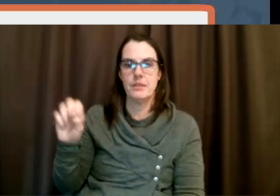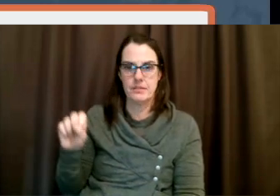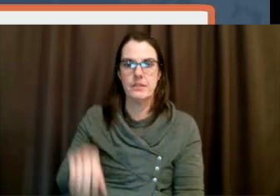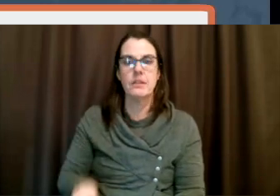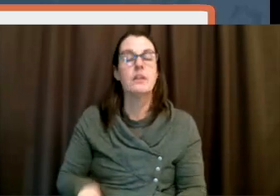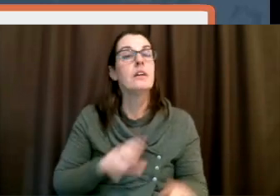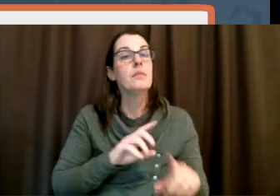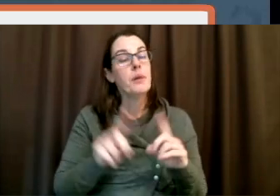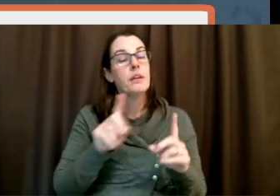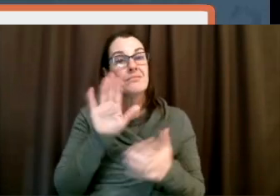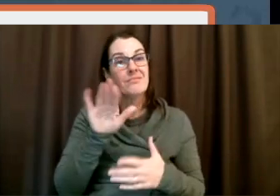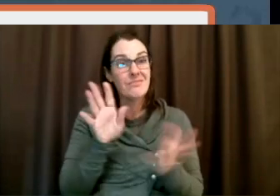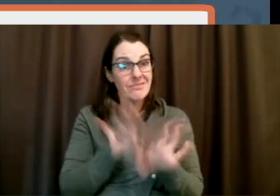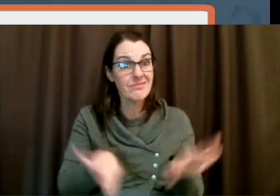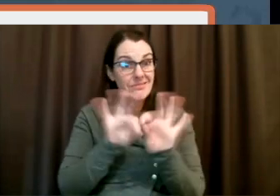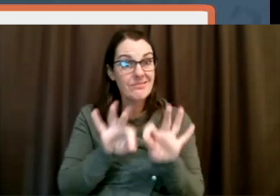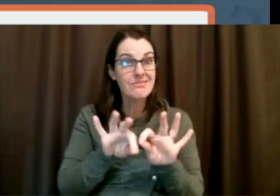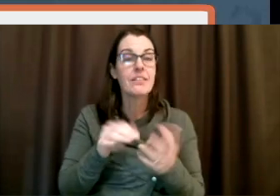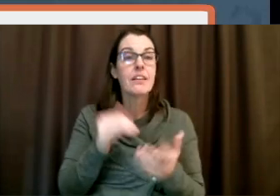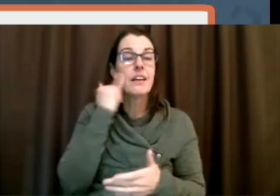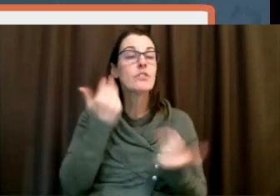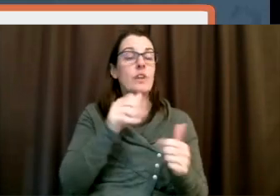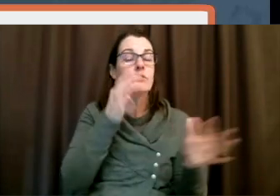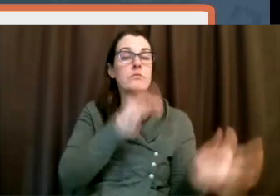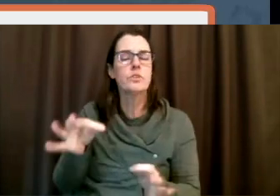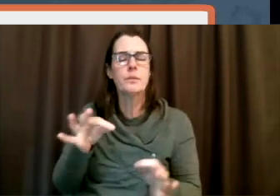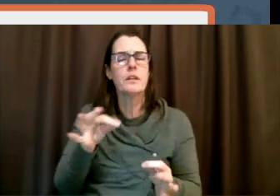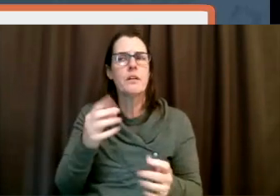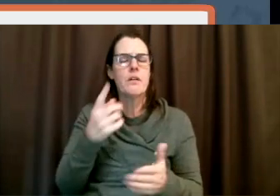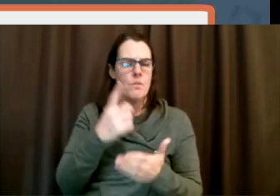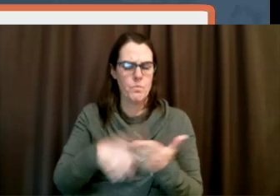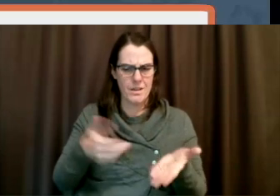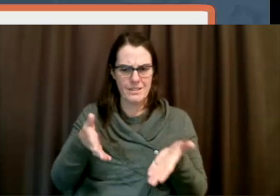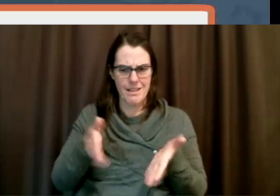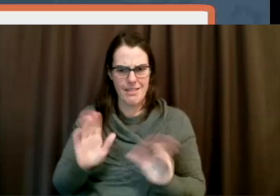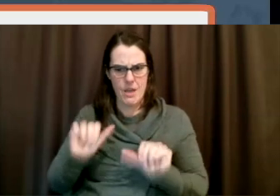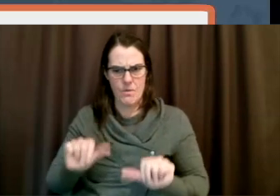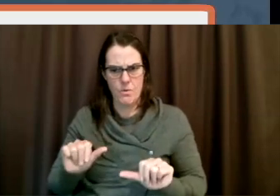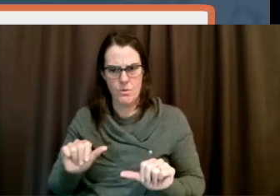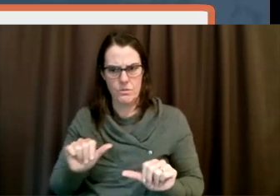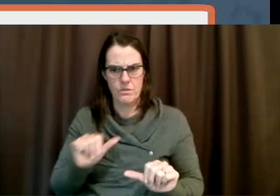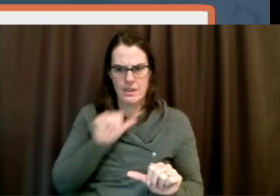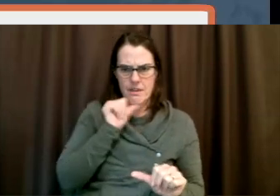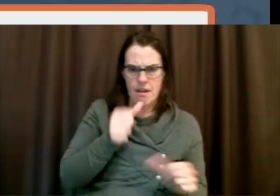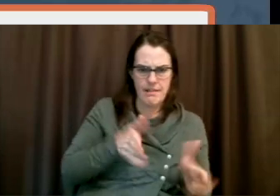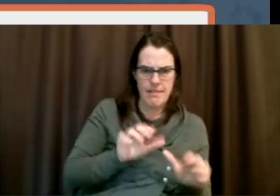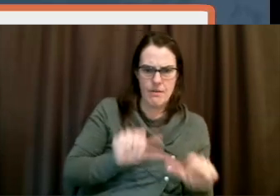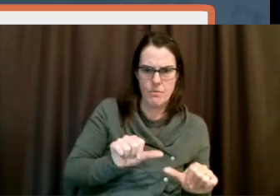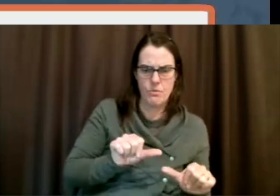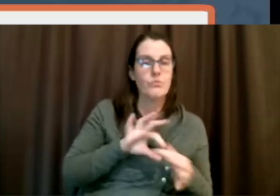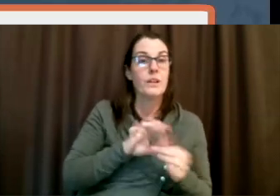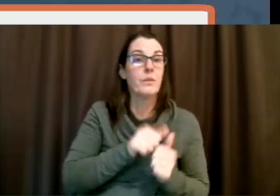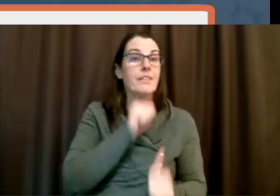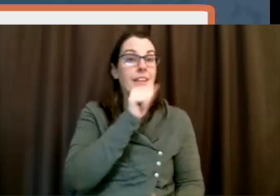because when you're trying to determine what's allowable as far as indirect costs go, you're going to take your